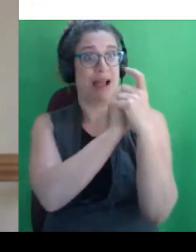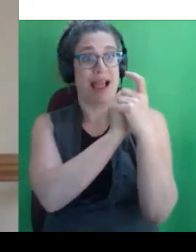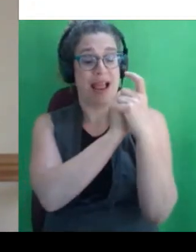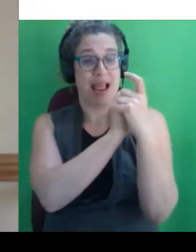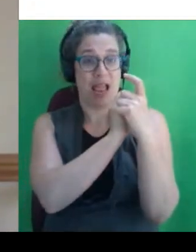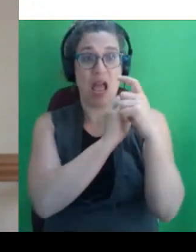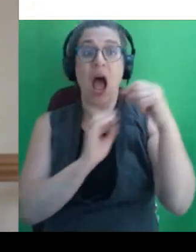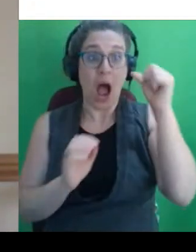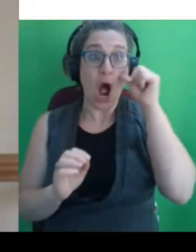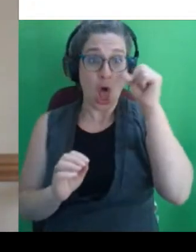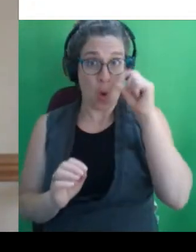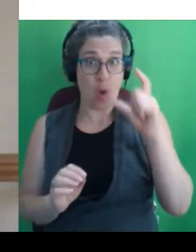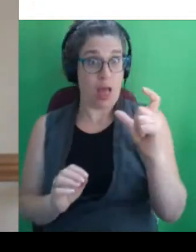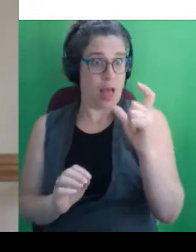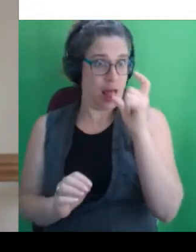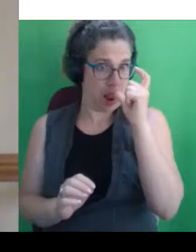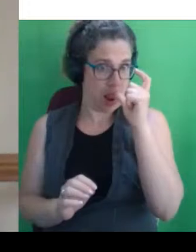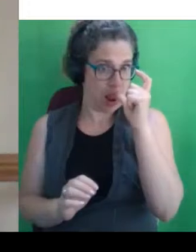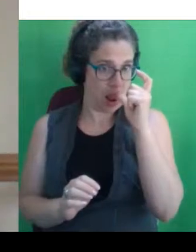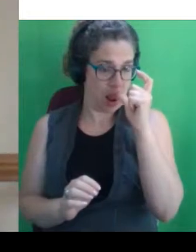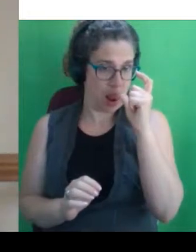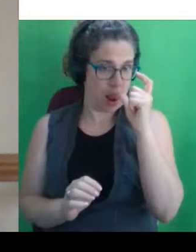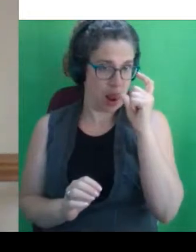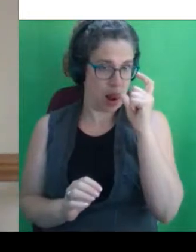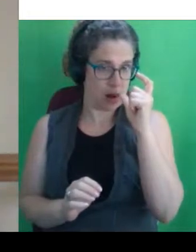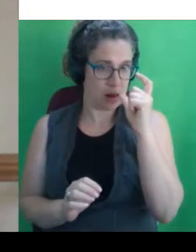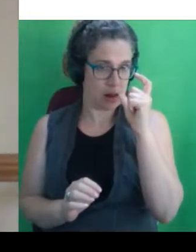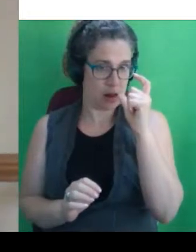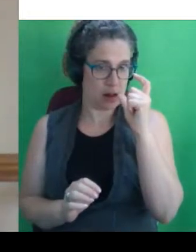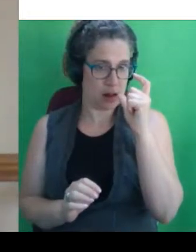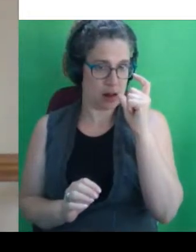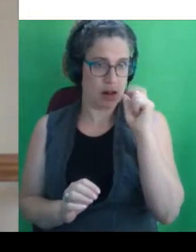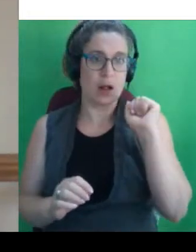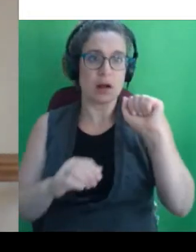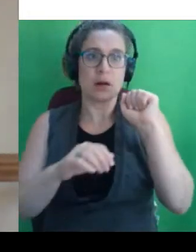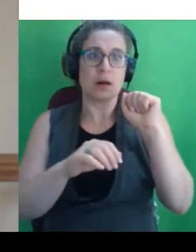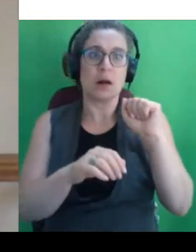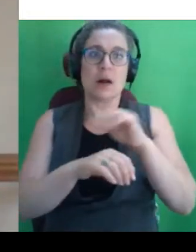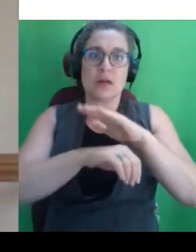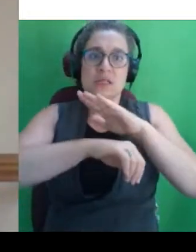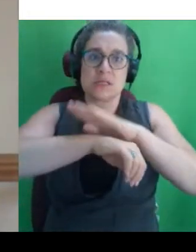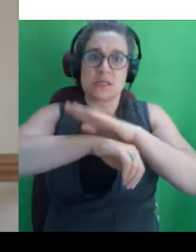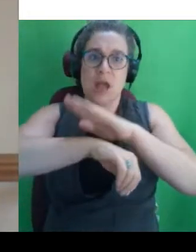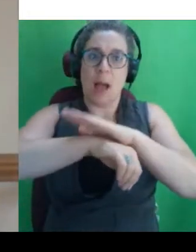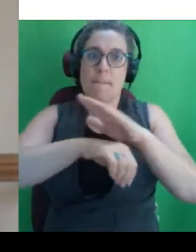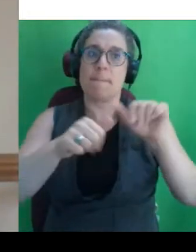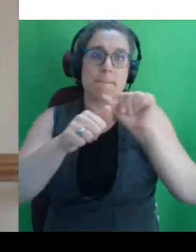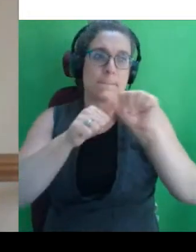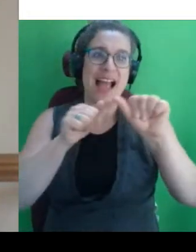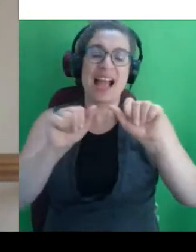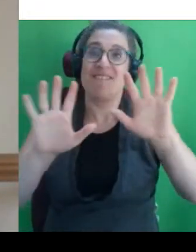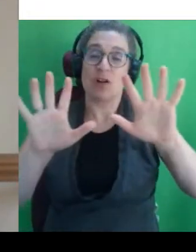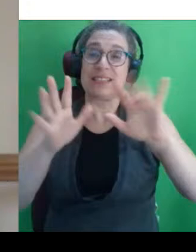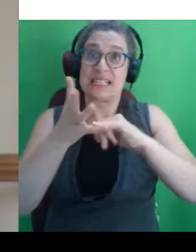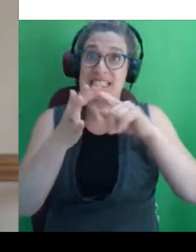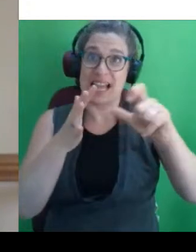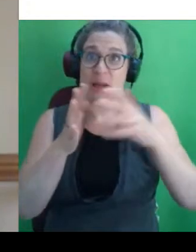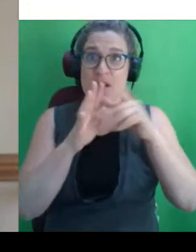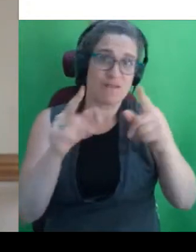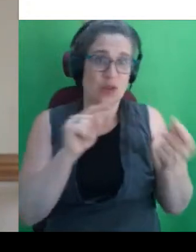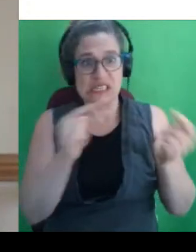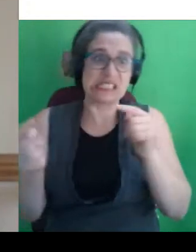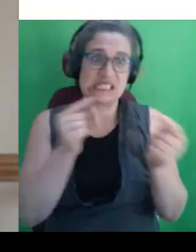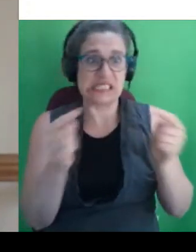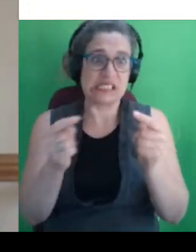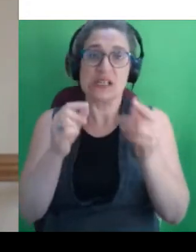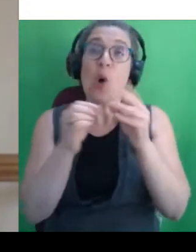there, the optimum time of inhalation is the first 10 seconds. So if you're fighting with a toddler to get